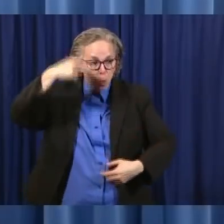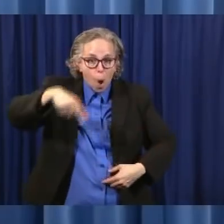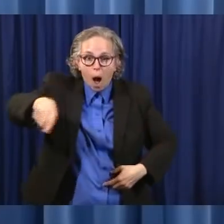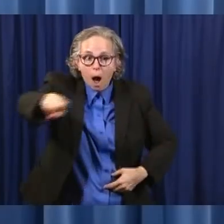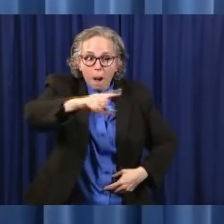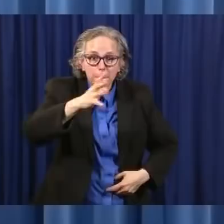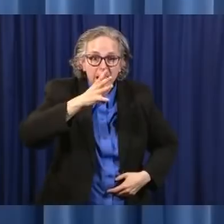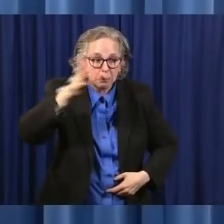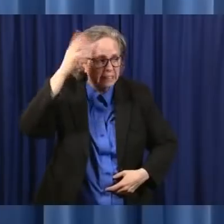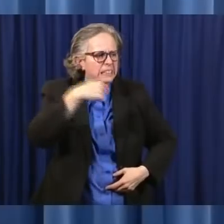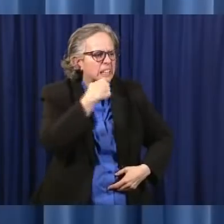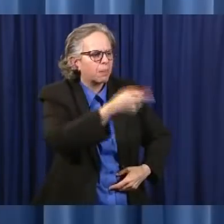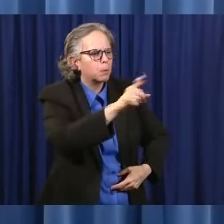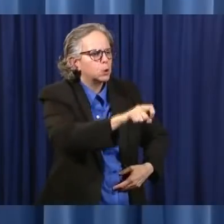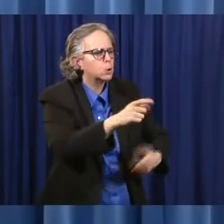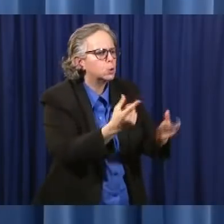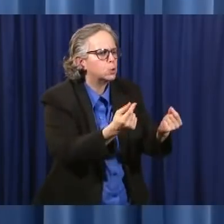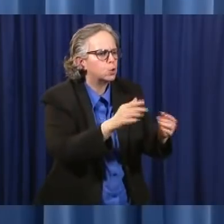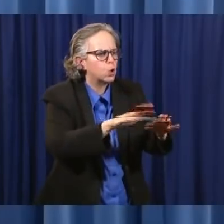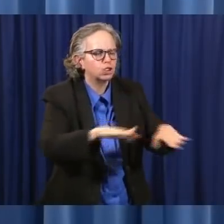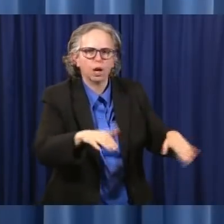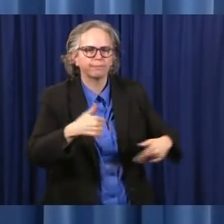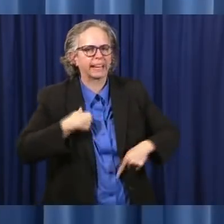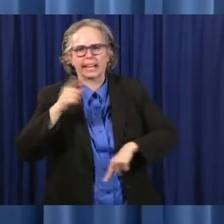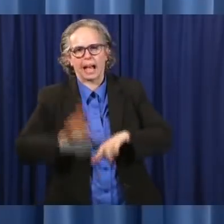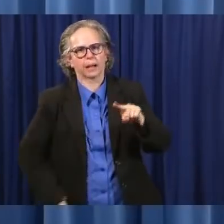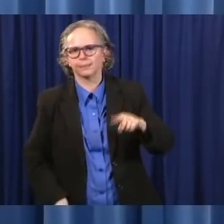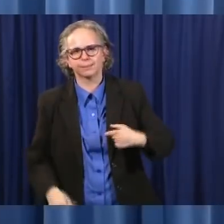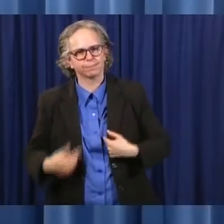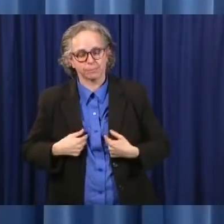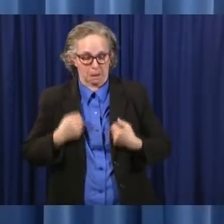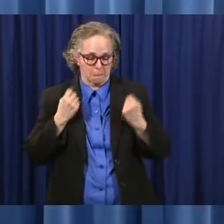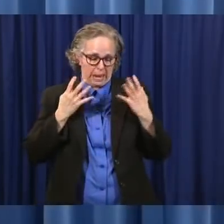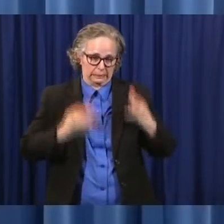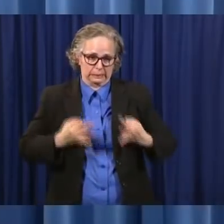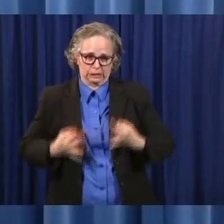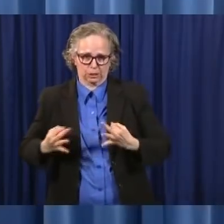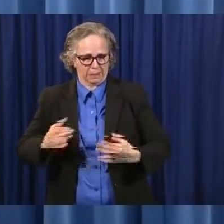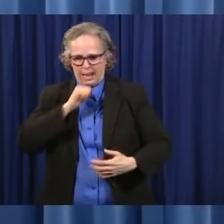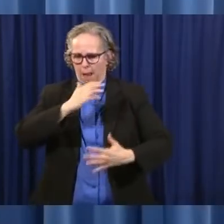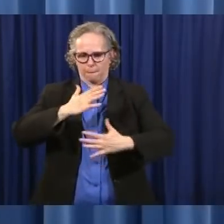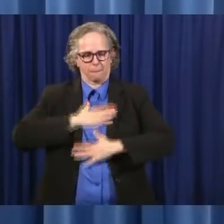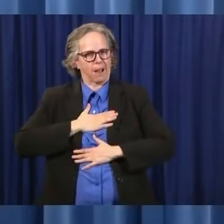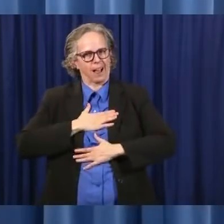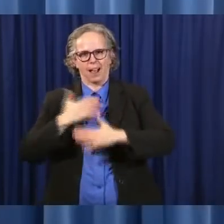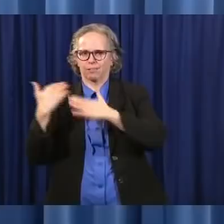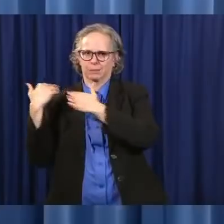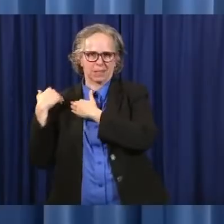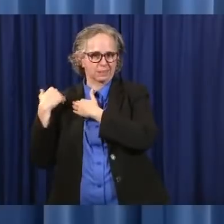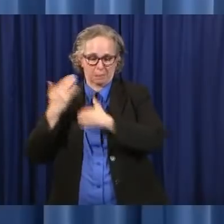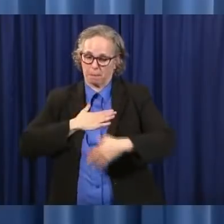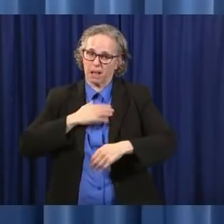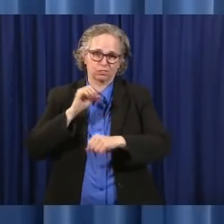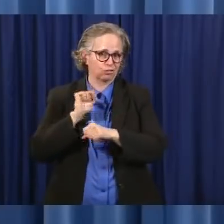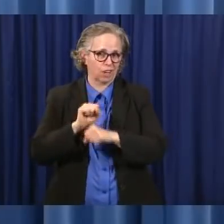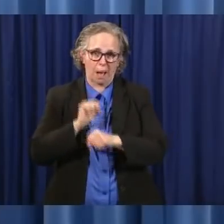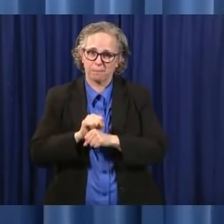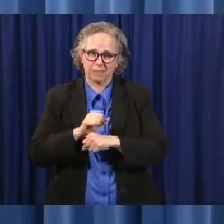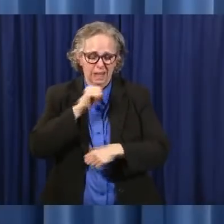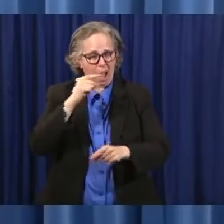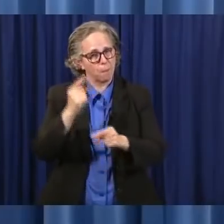to make or even suggest that. That's not my job. Nor I think it would be